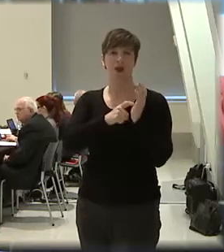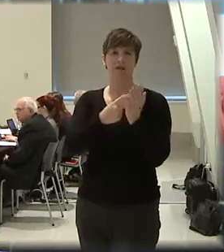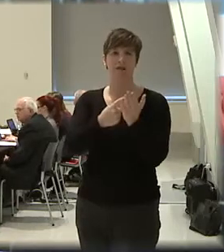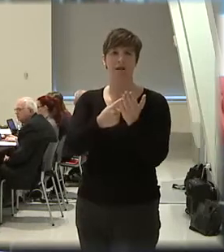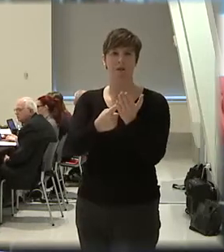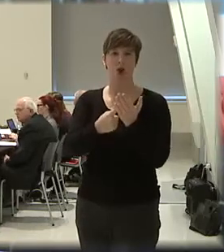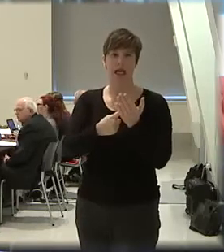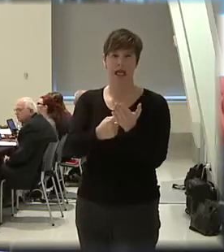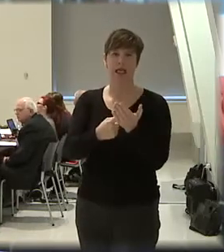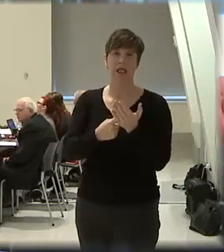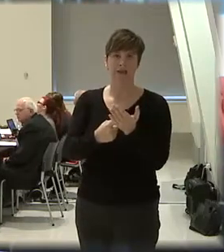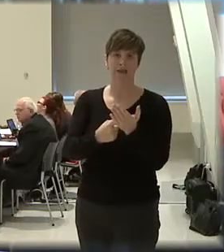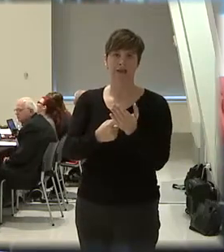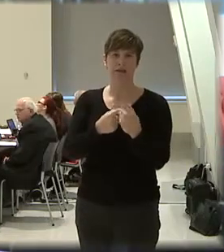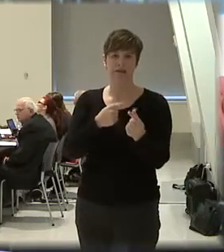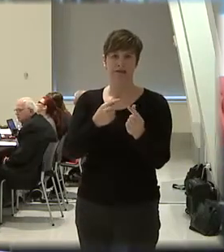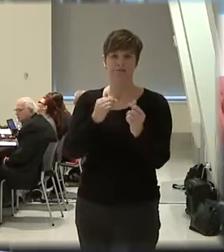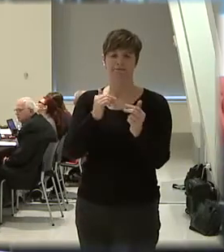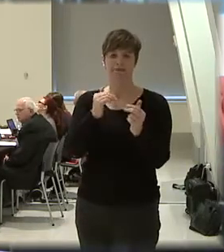and must be